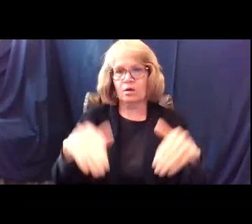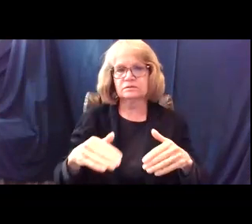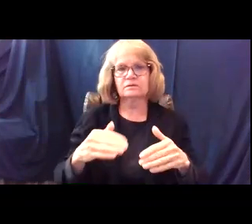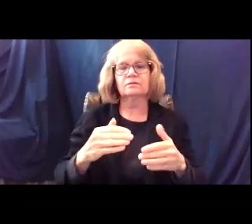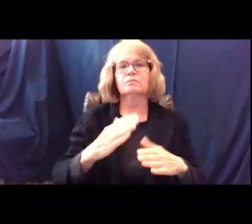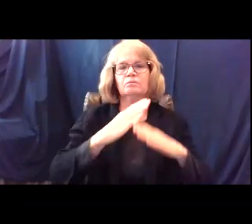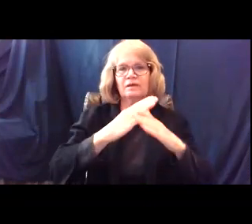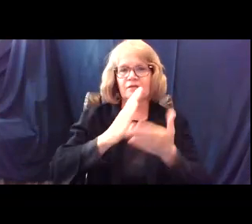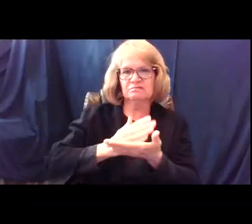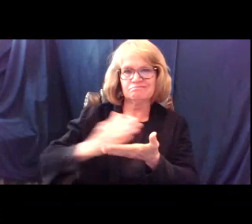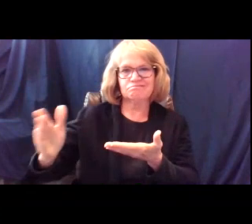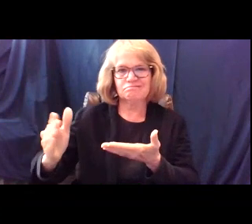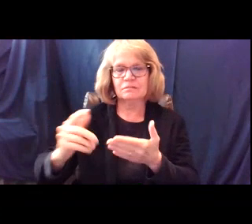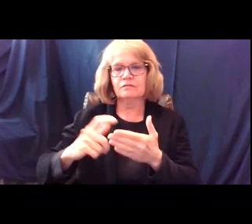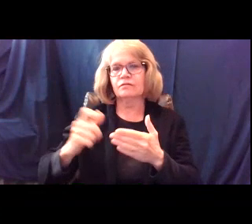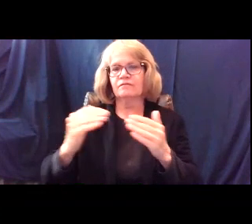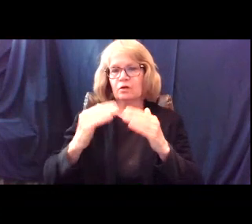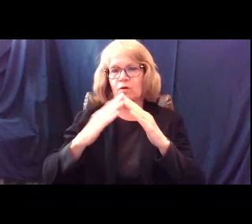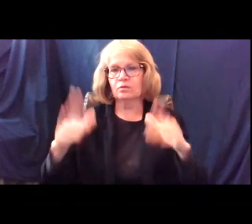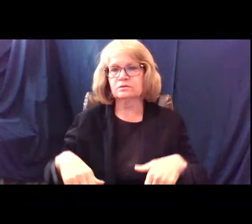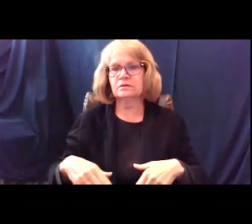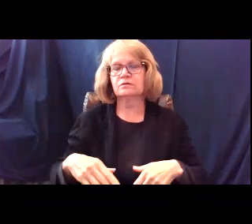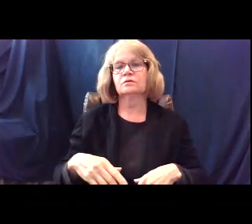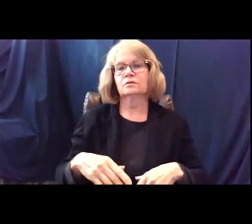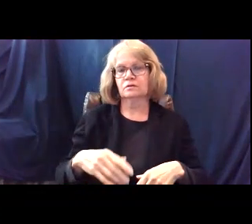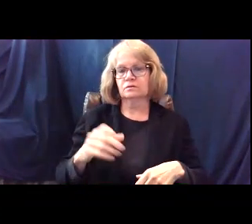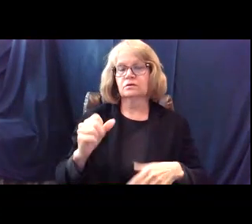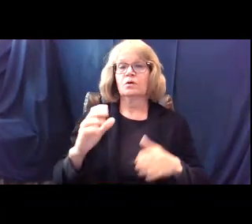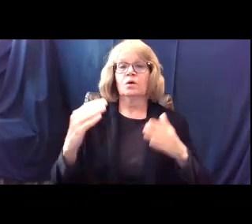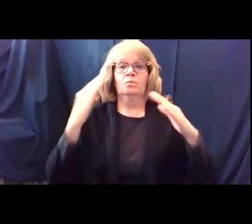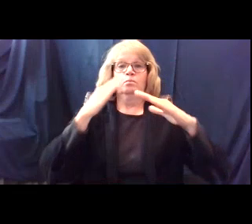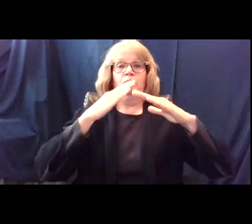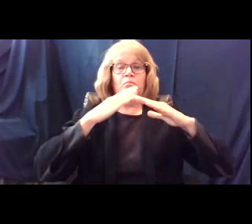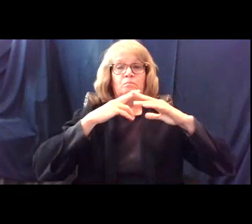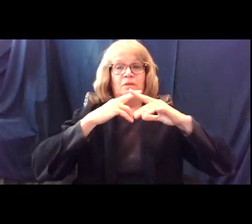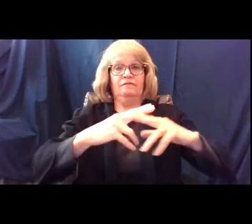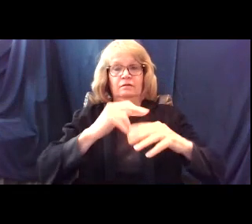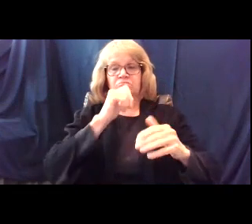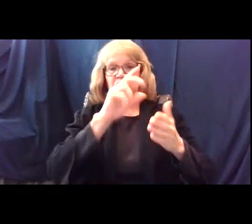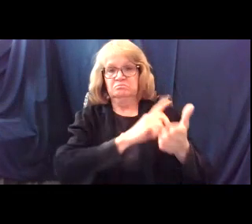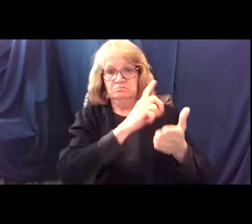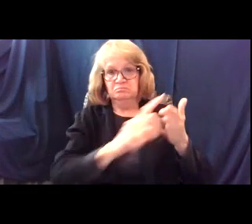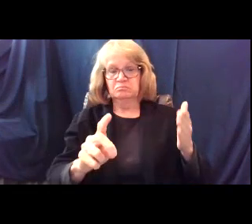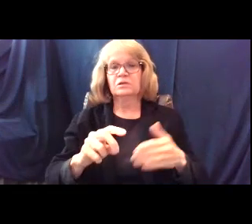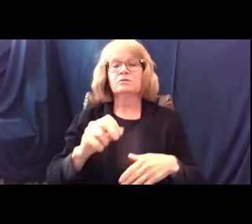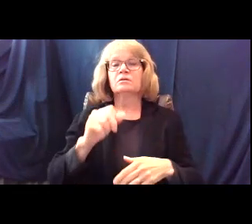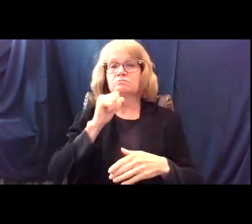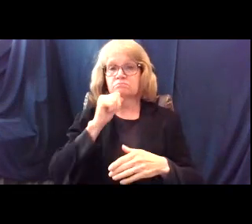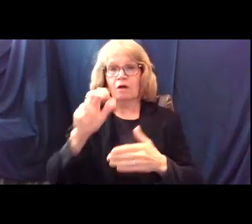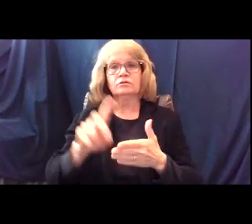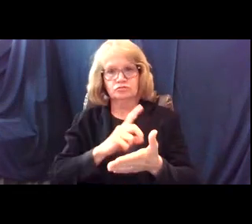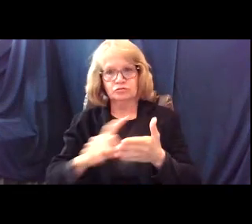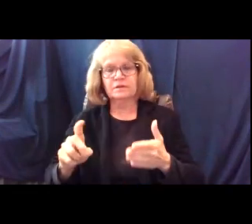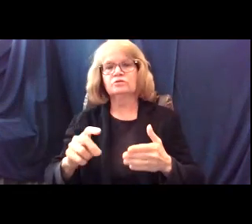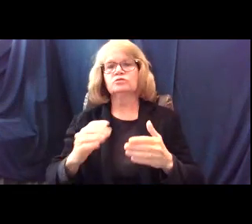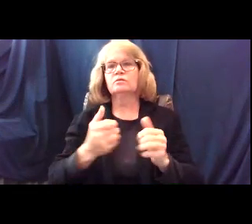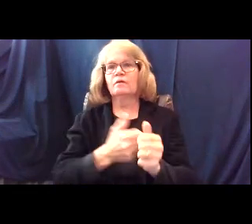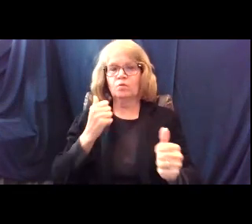housing, reverse redlining and preventing discrimination, non-discrimination, avoiding housing